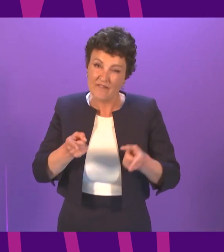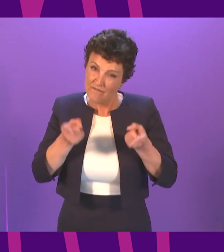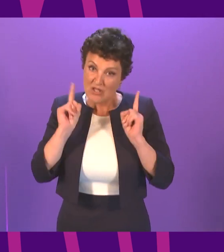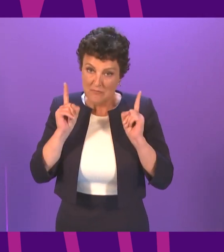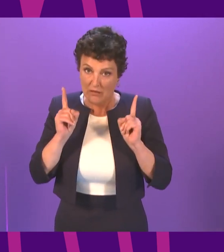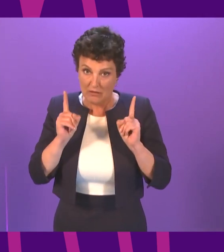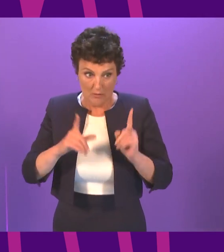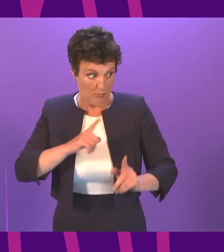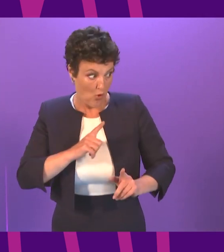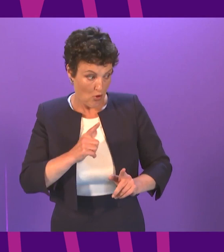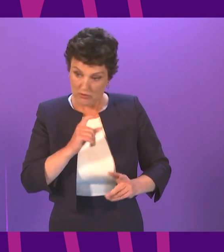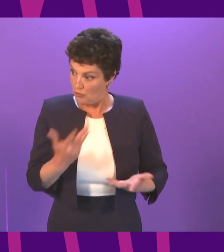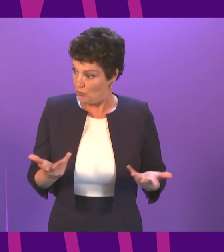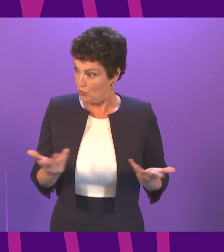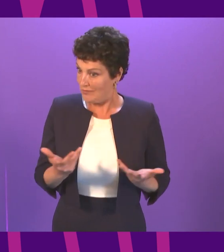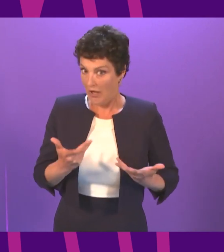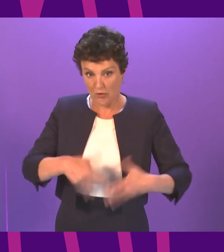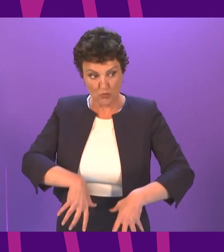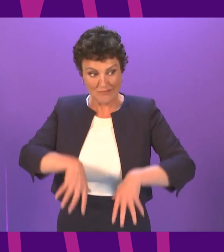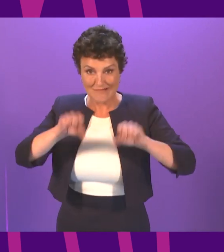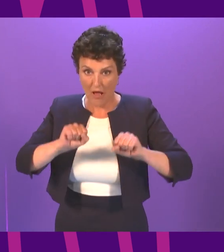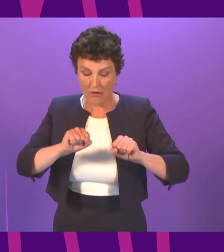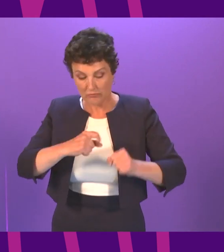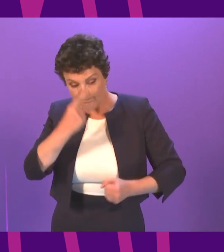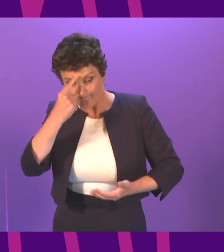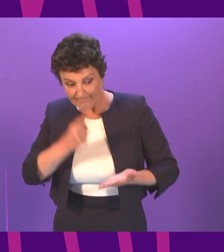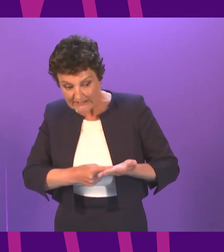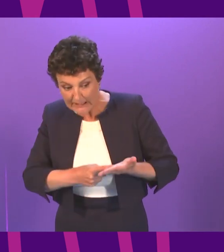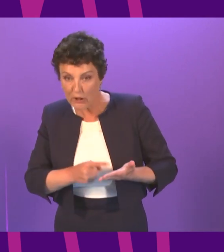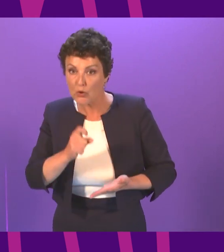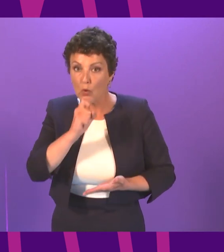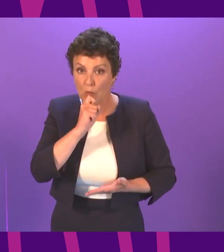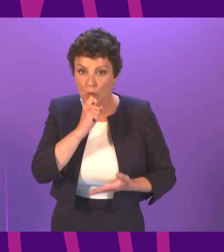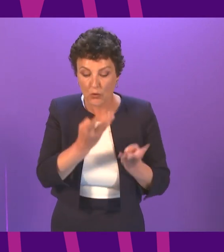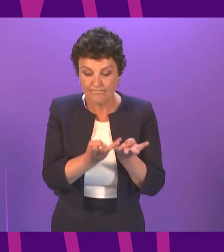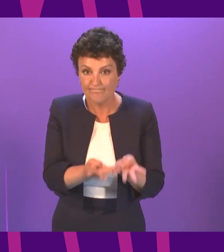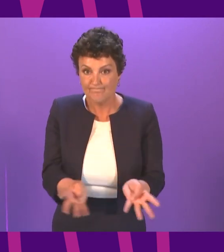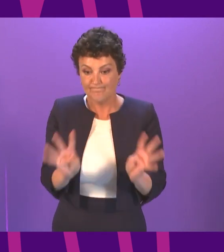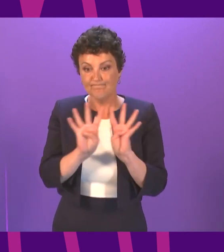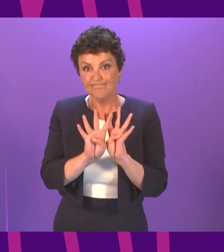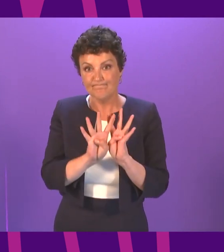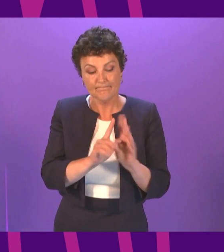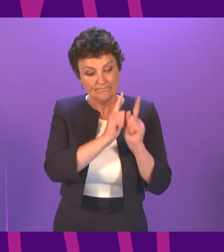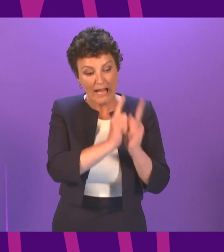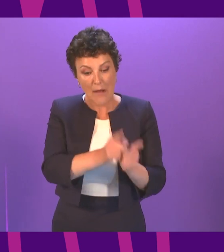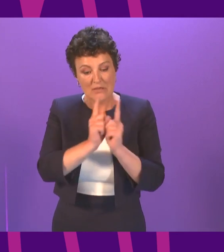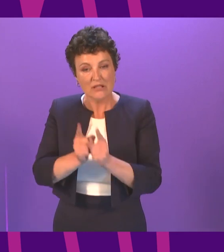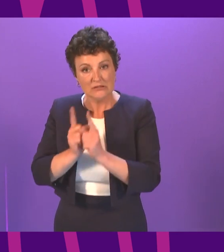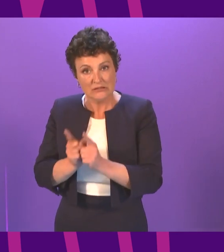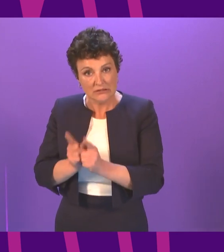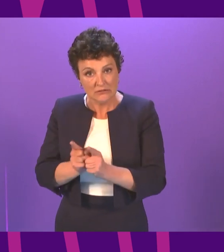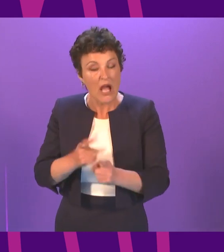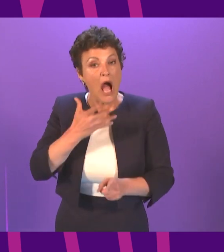to shape the nominations for her Cabinet, not to appoint a Minister for the Constitution. I want